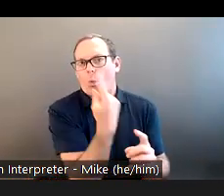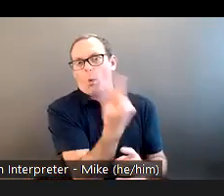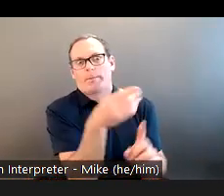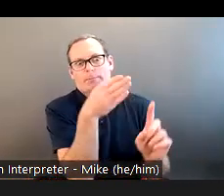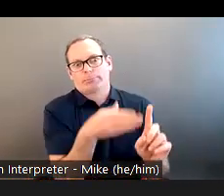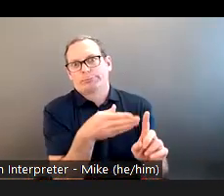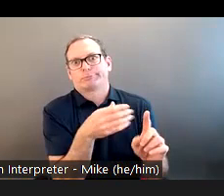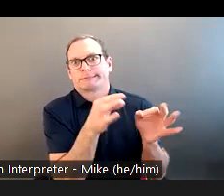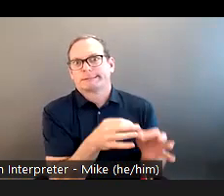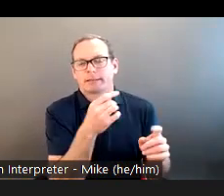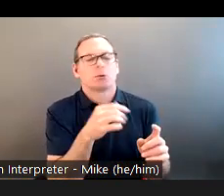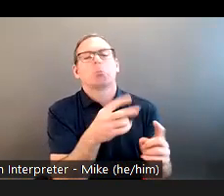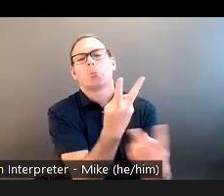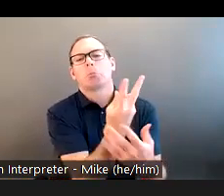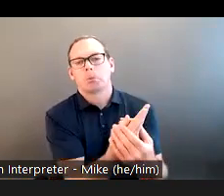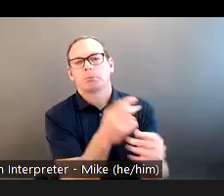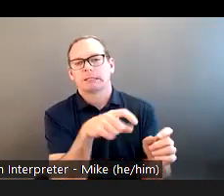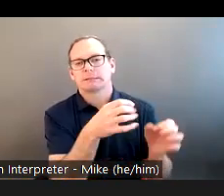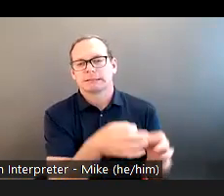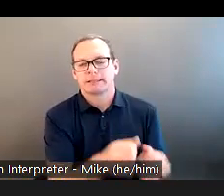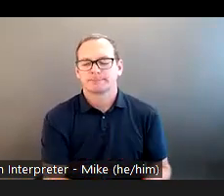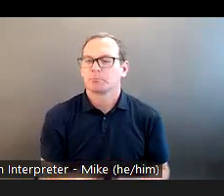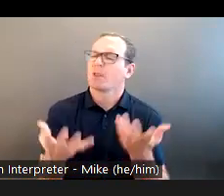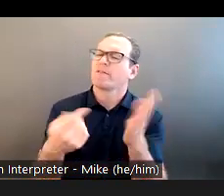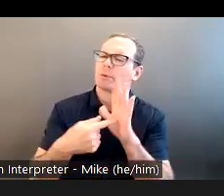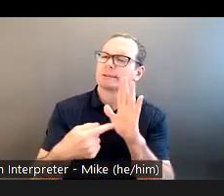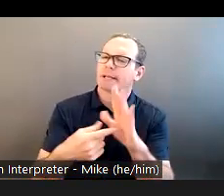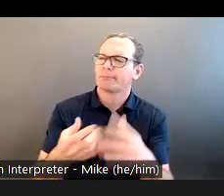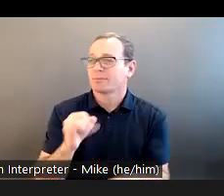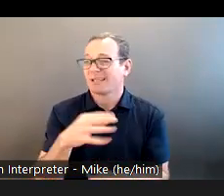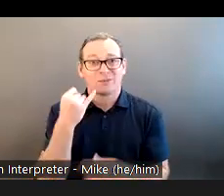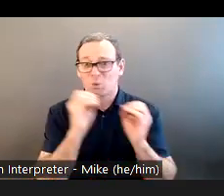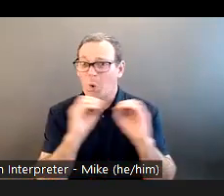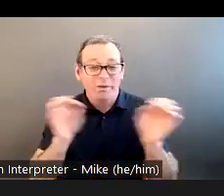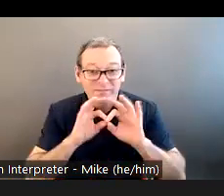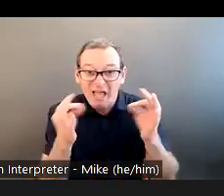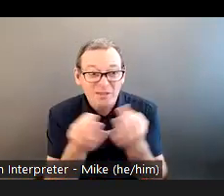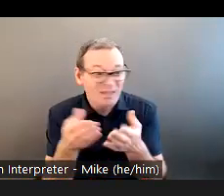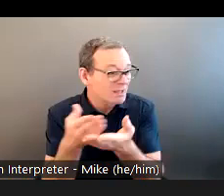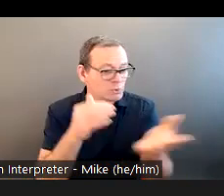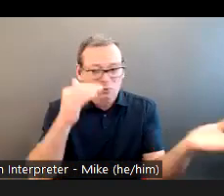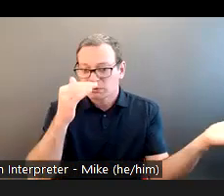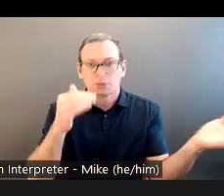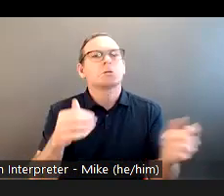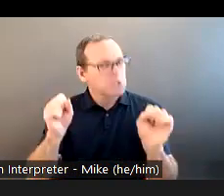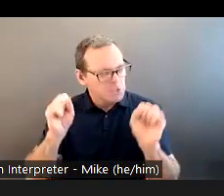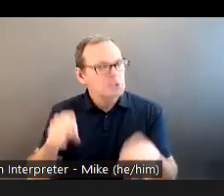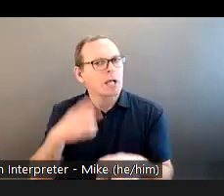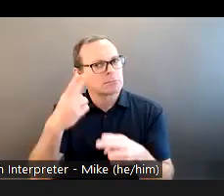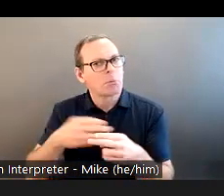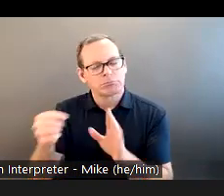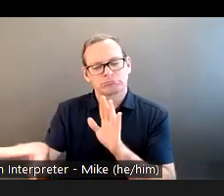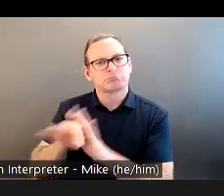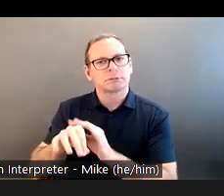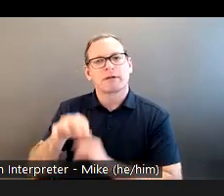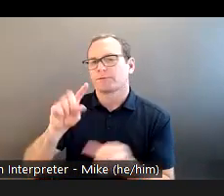family member. So if your issue is I don't have anyone in my family who I trust, but I've got a close friend, you can name your friend. There's no